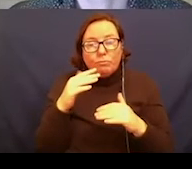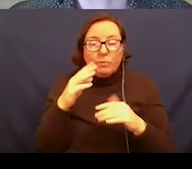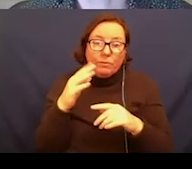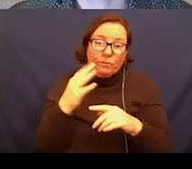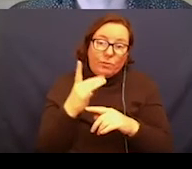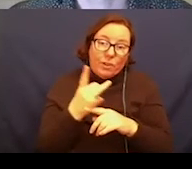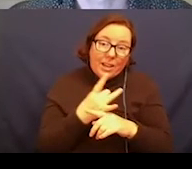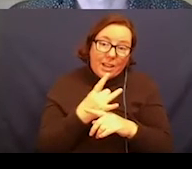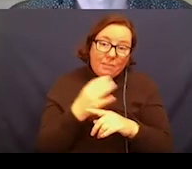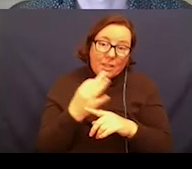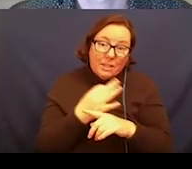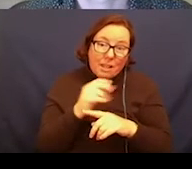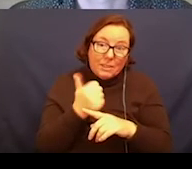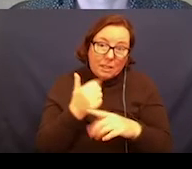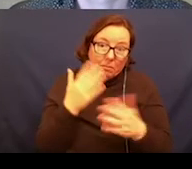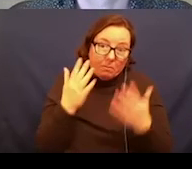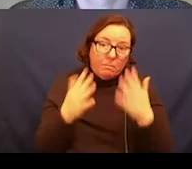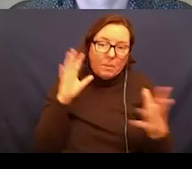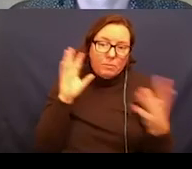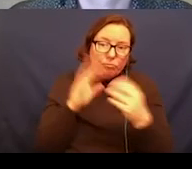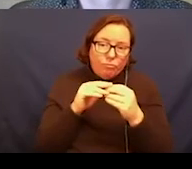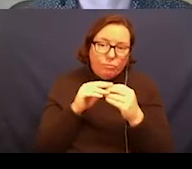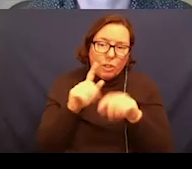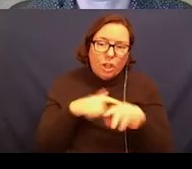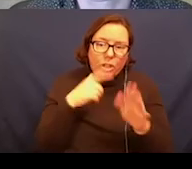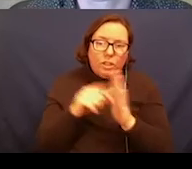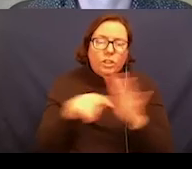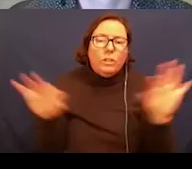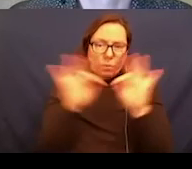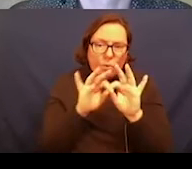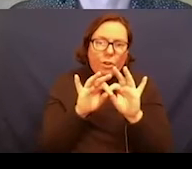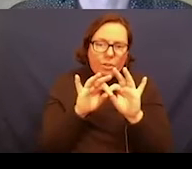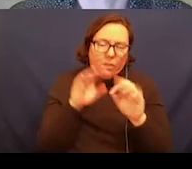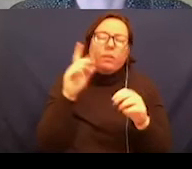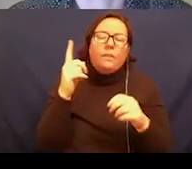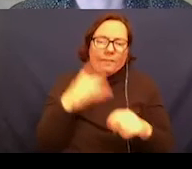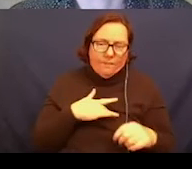And in that respect, we believe the CCE program will fare well.